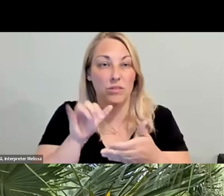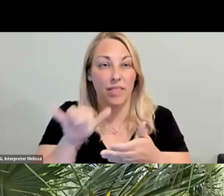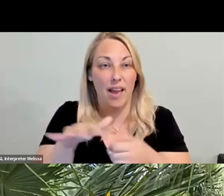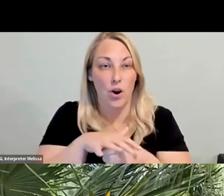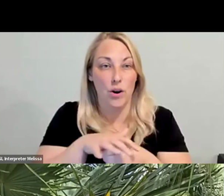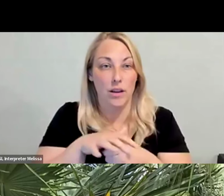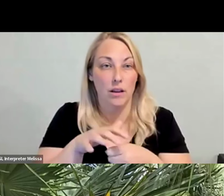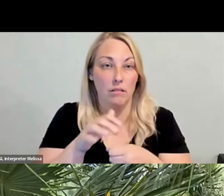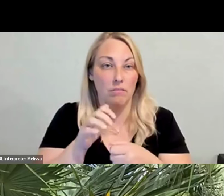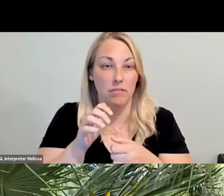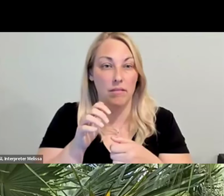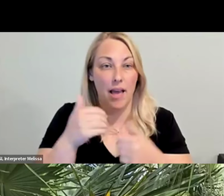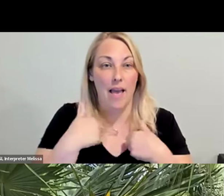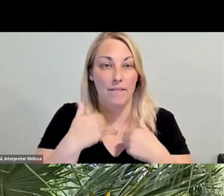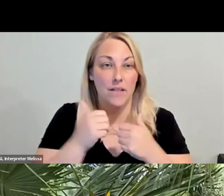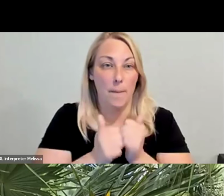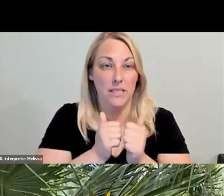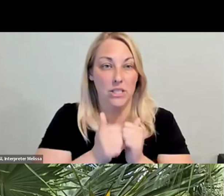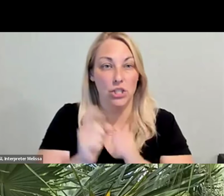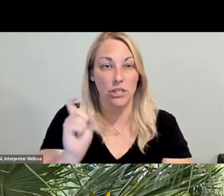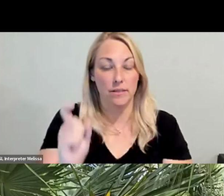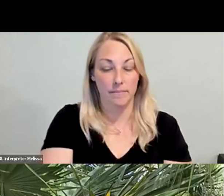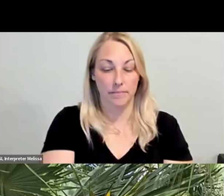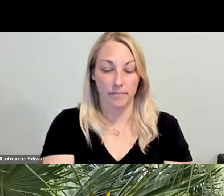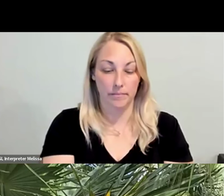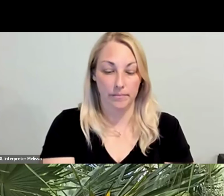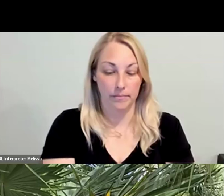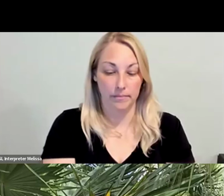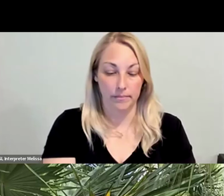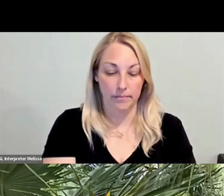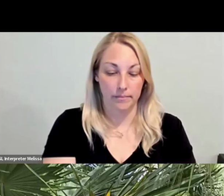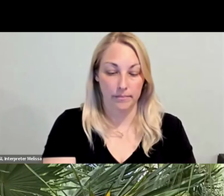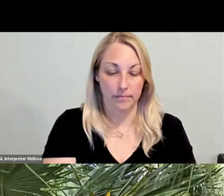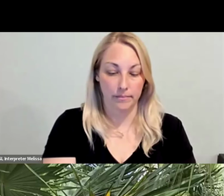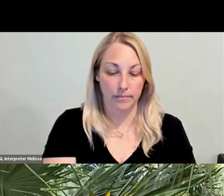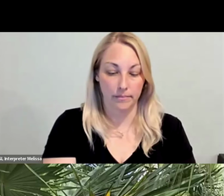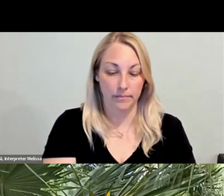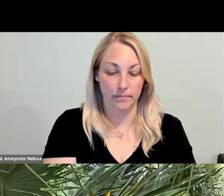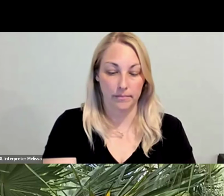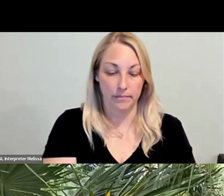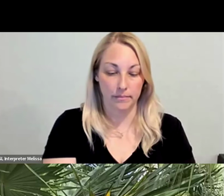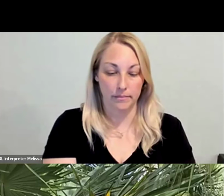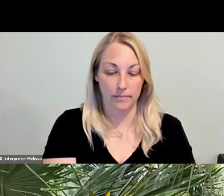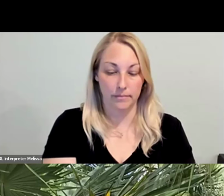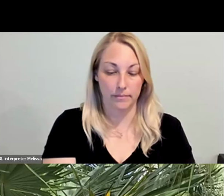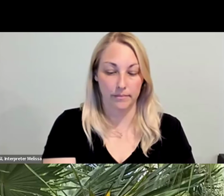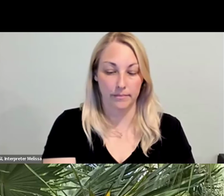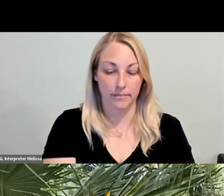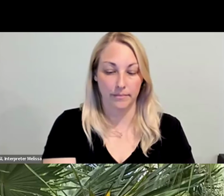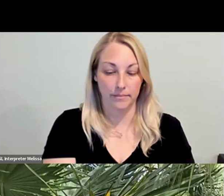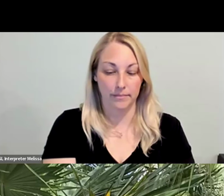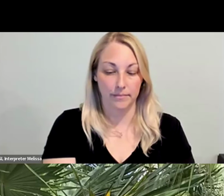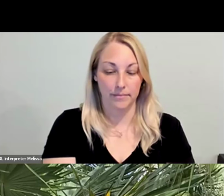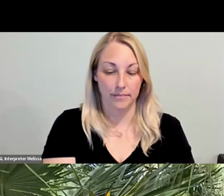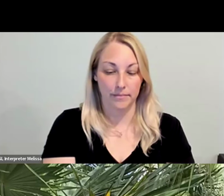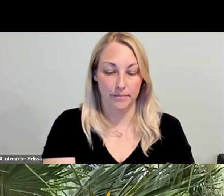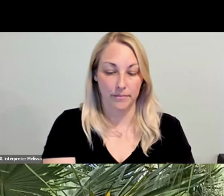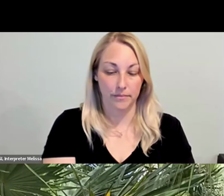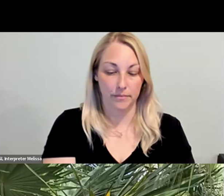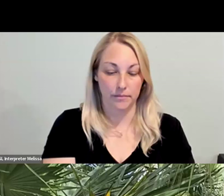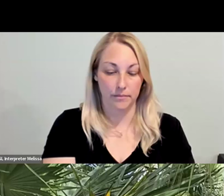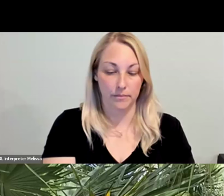proximity to where you are? Sure. So there'd be regular entertainment on a nightly basis